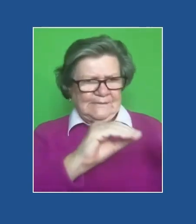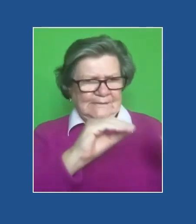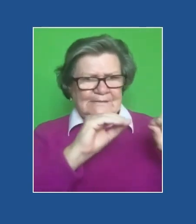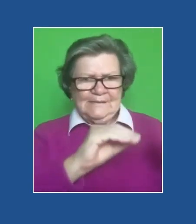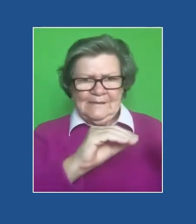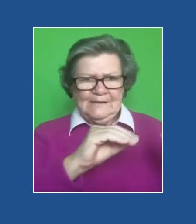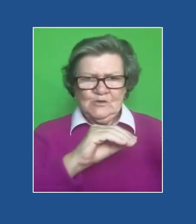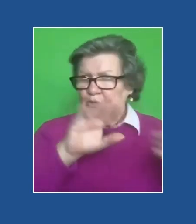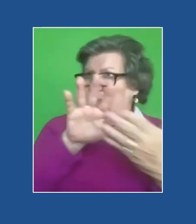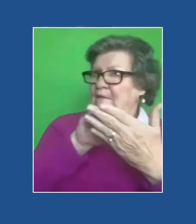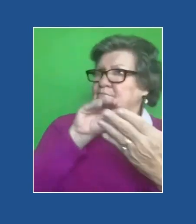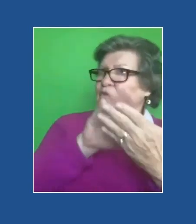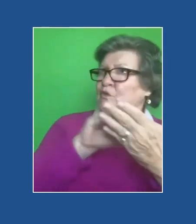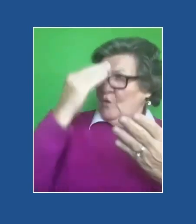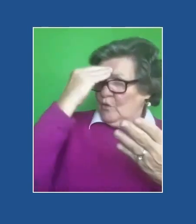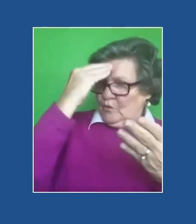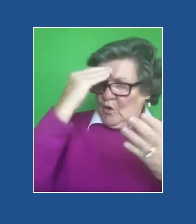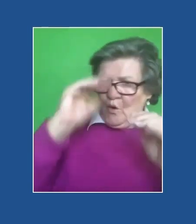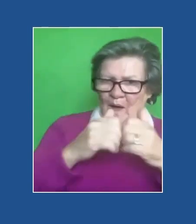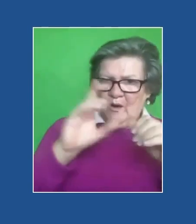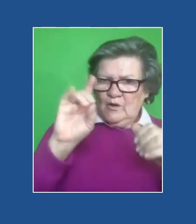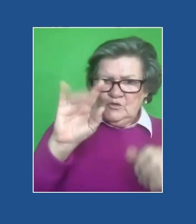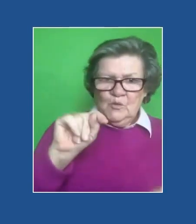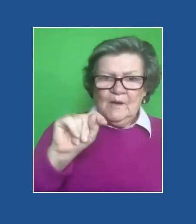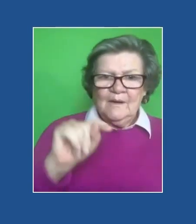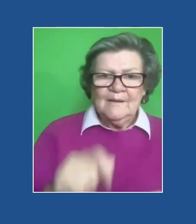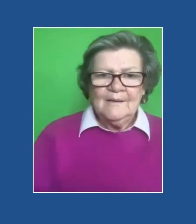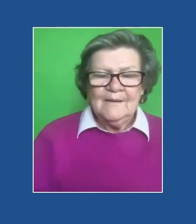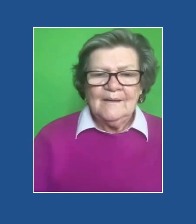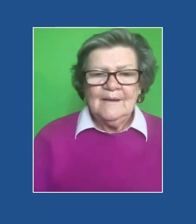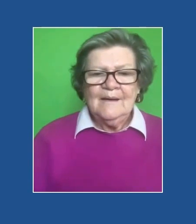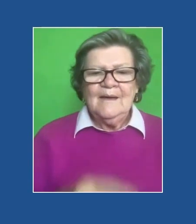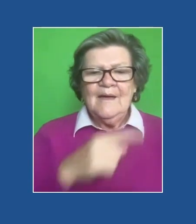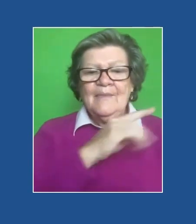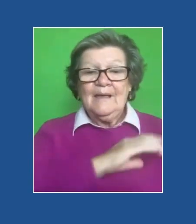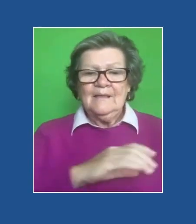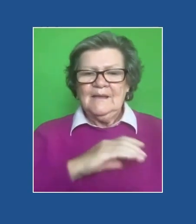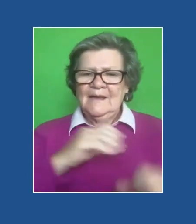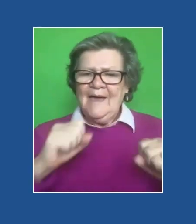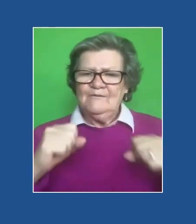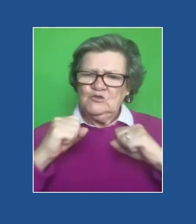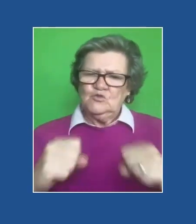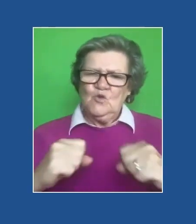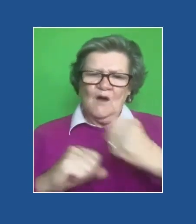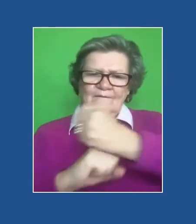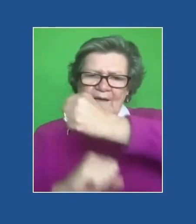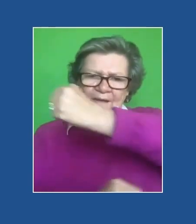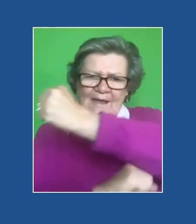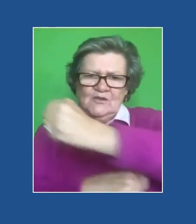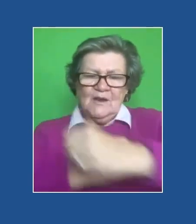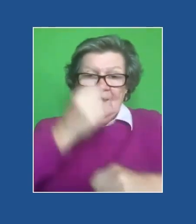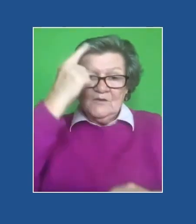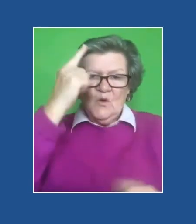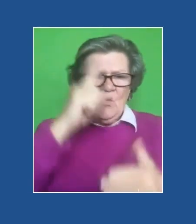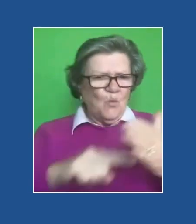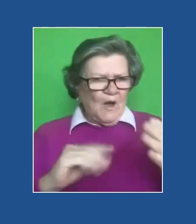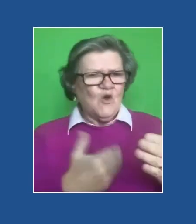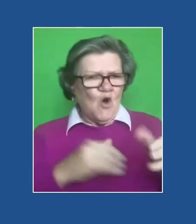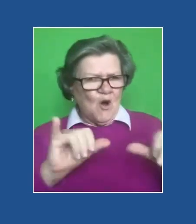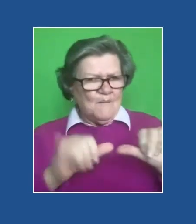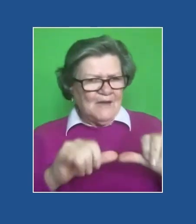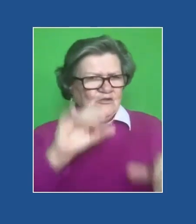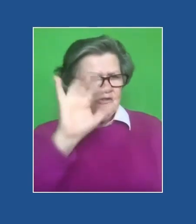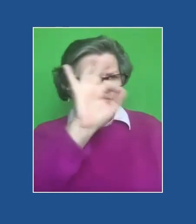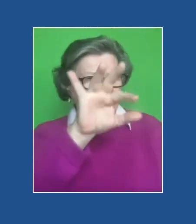what that would look like is making sure that our training clinicians have a solid foundation and understanding of what our measures are.